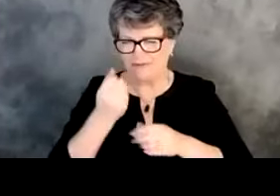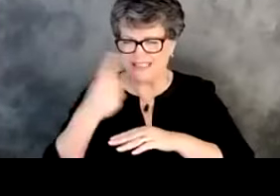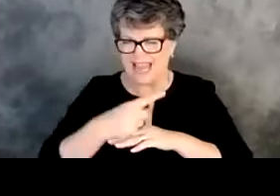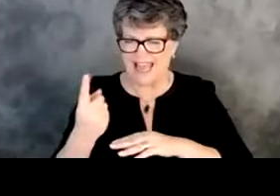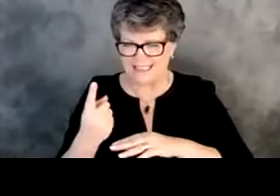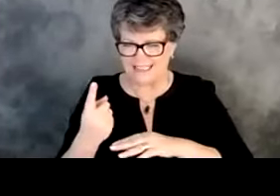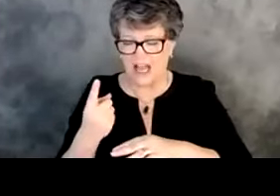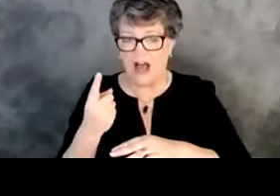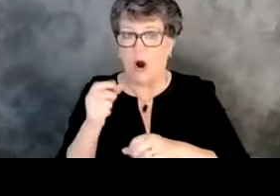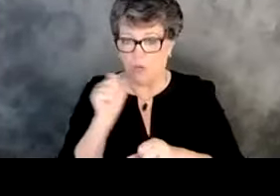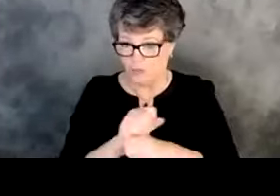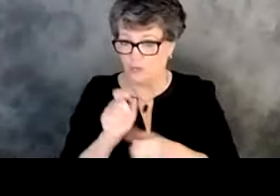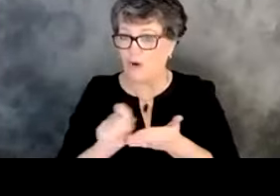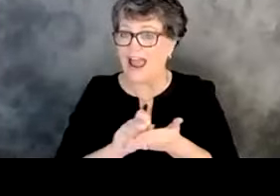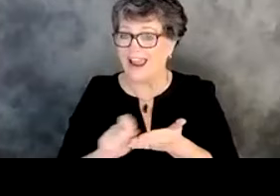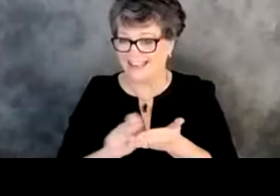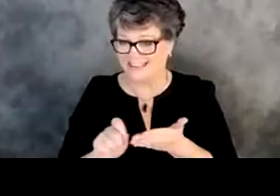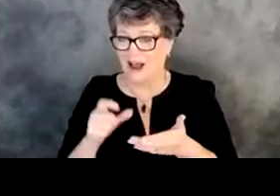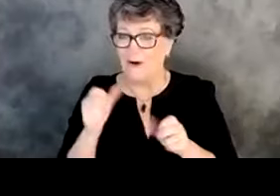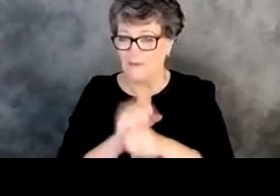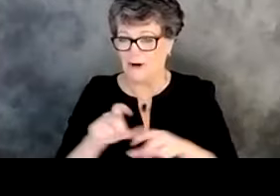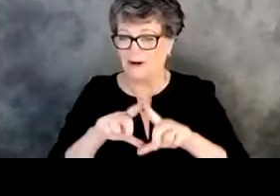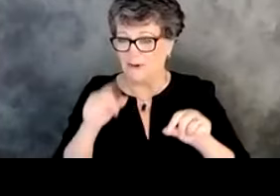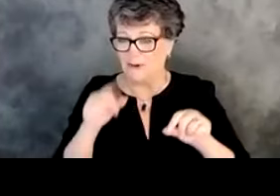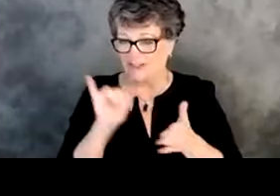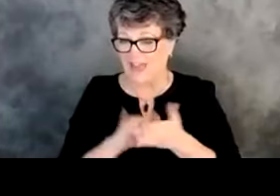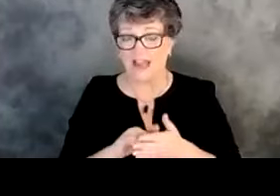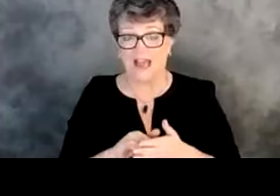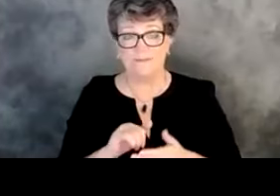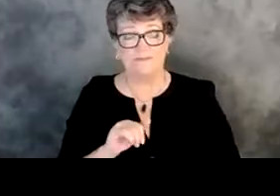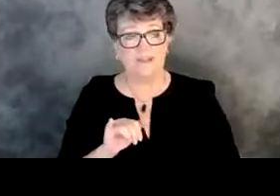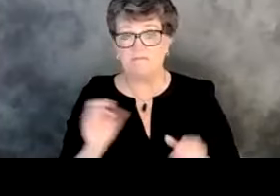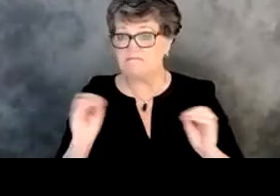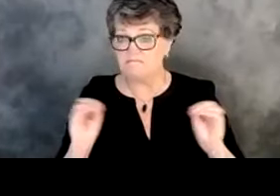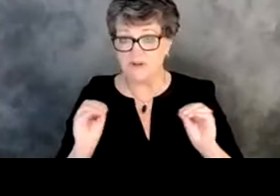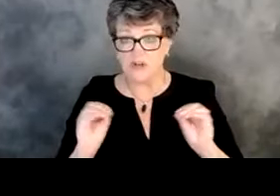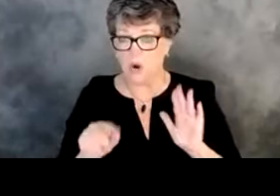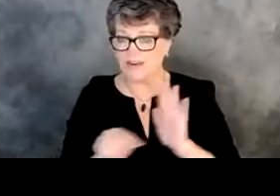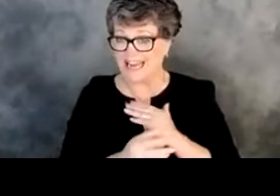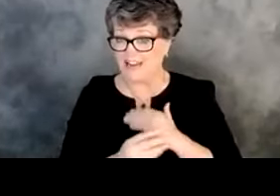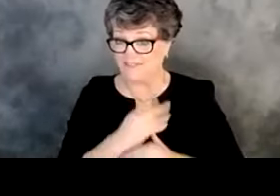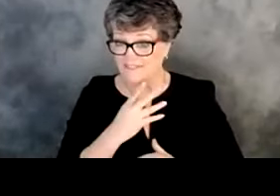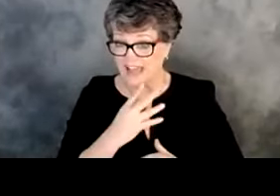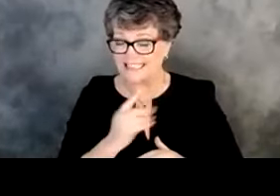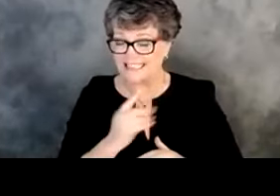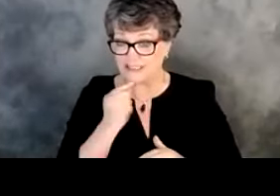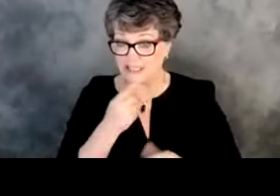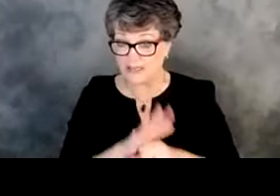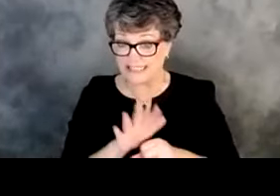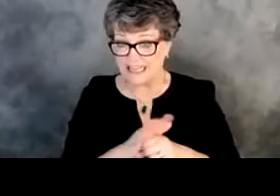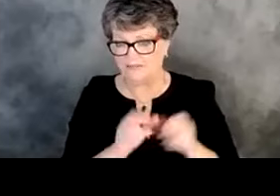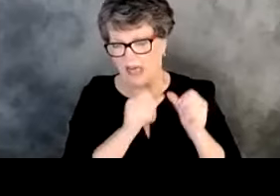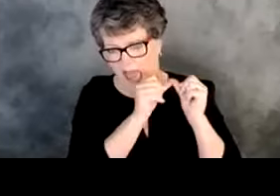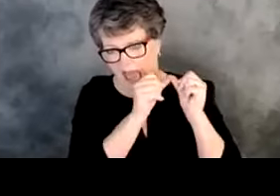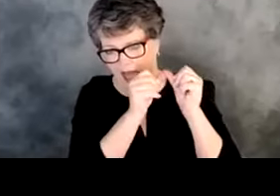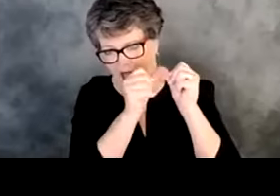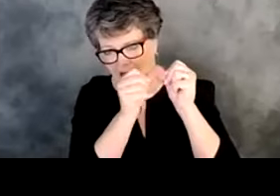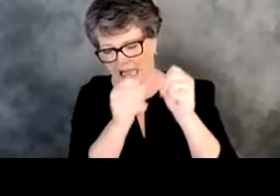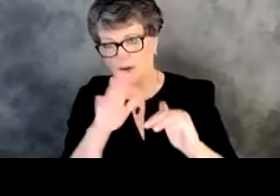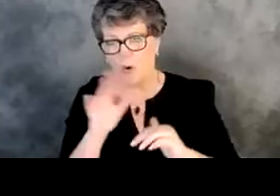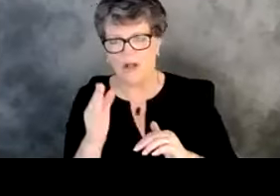that. I have yet to see anyone have any side effects from the vaccine that are lasting more